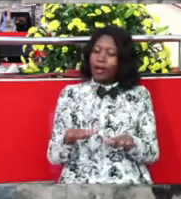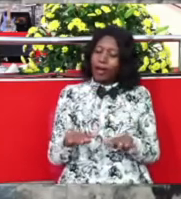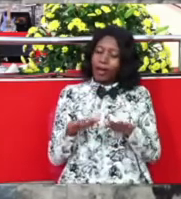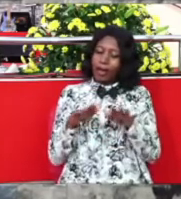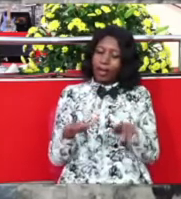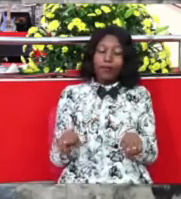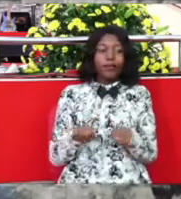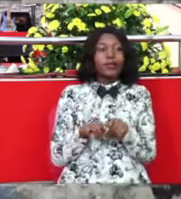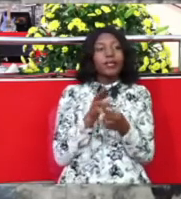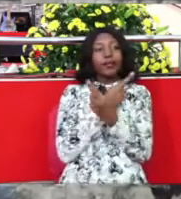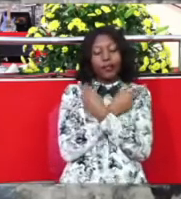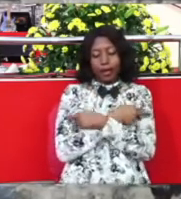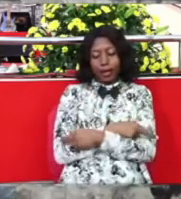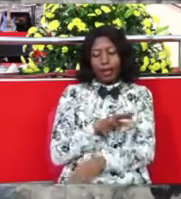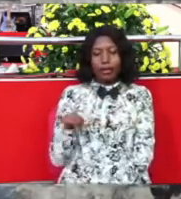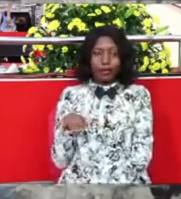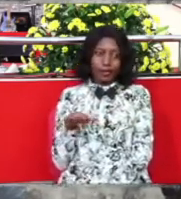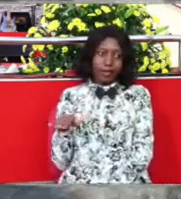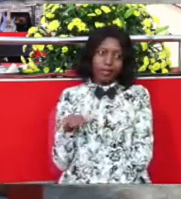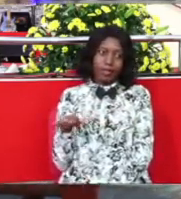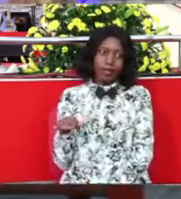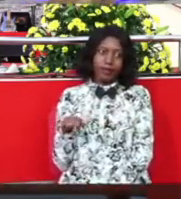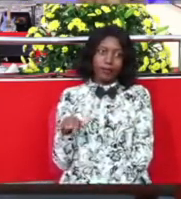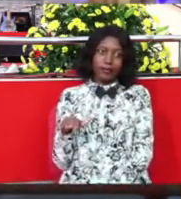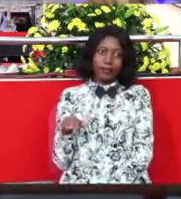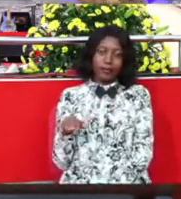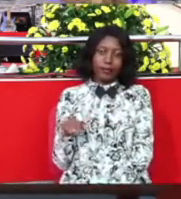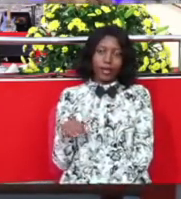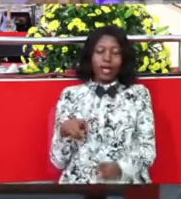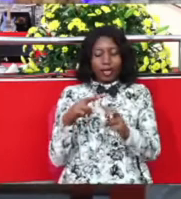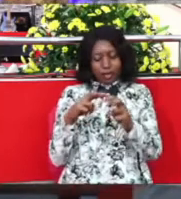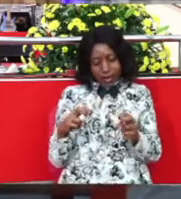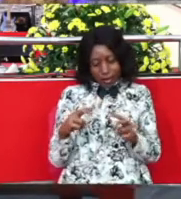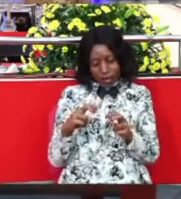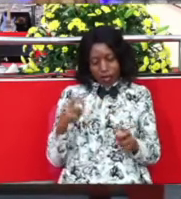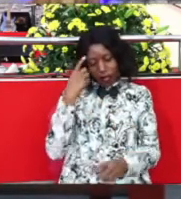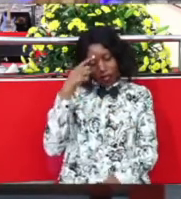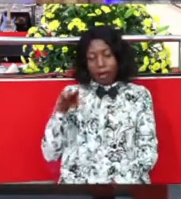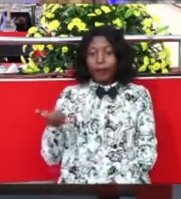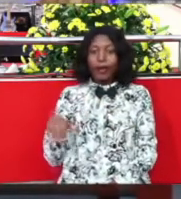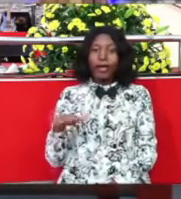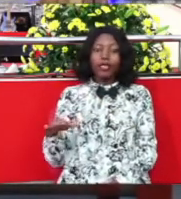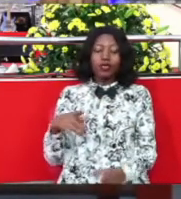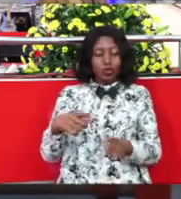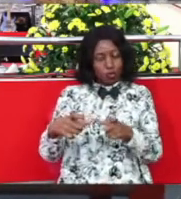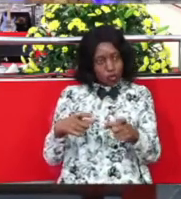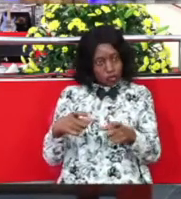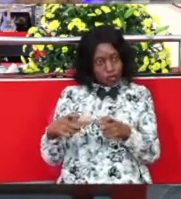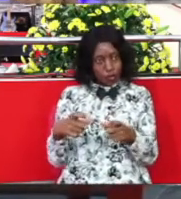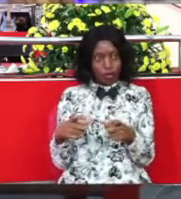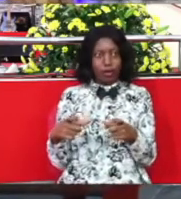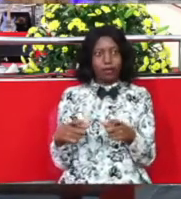pako patulivu. He's looking for a place where he can take charge. Mahali ambapo anaweza chukua usukani. To be who